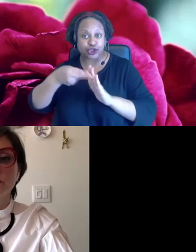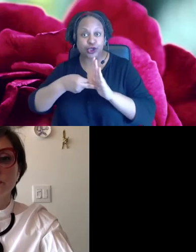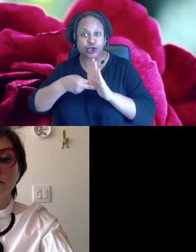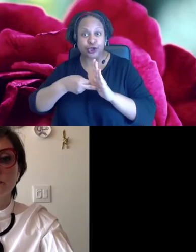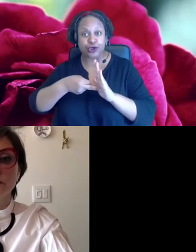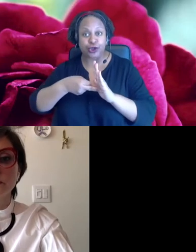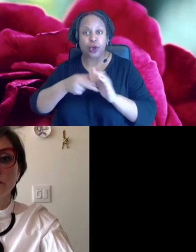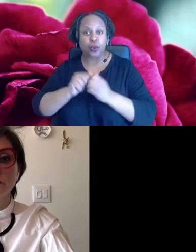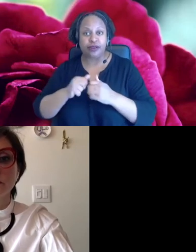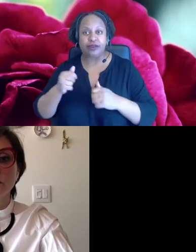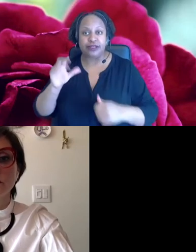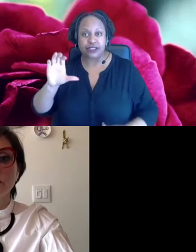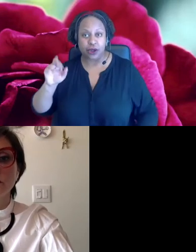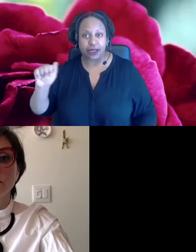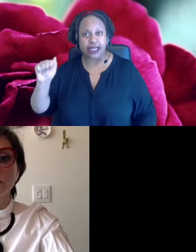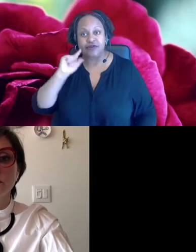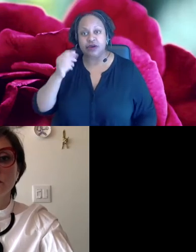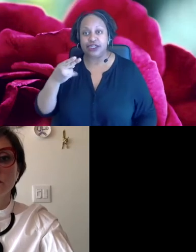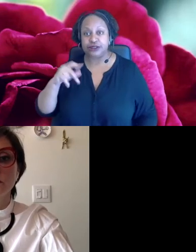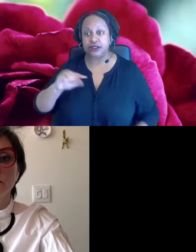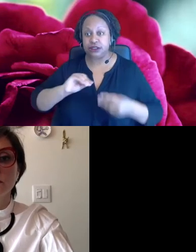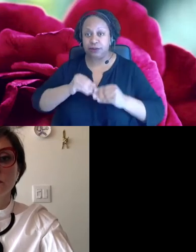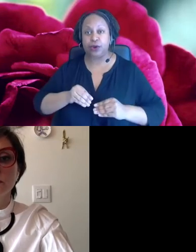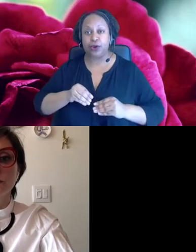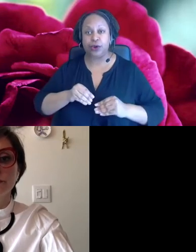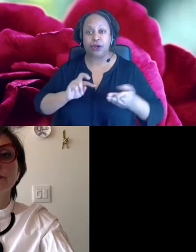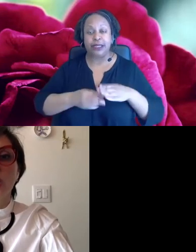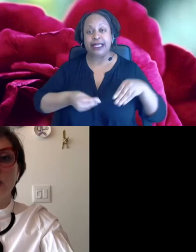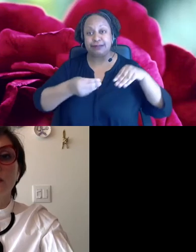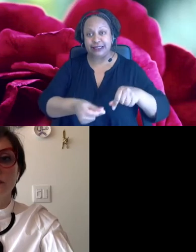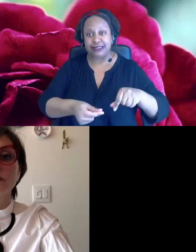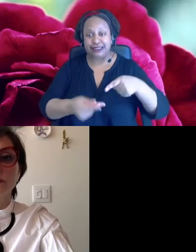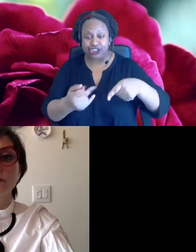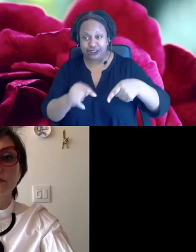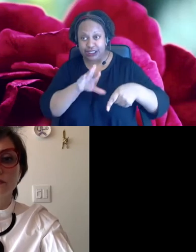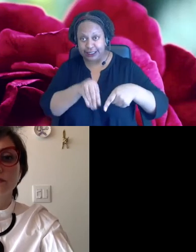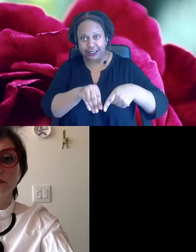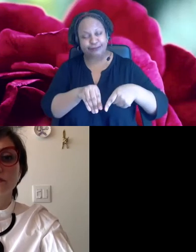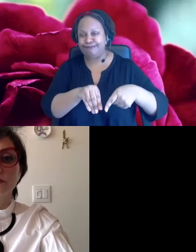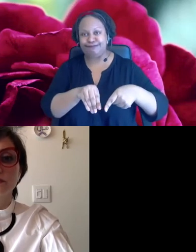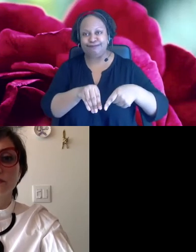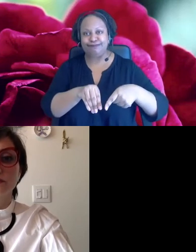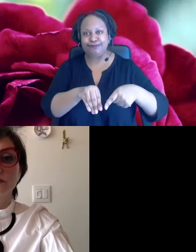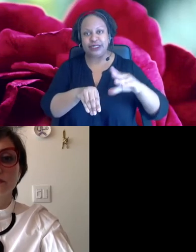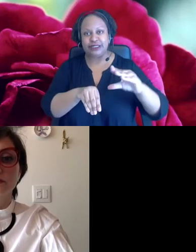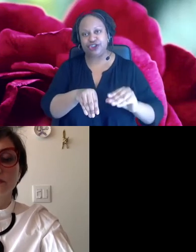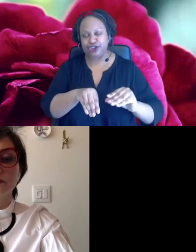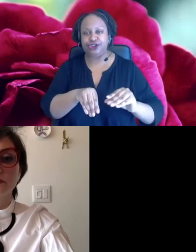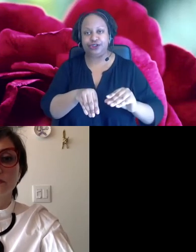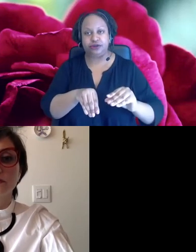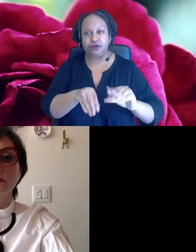in expenses is just part of that overall expense. It's a deduction. It's better to